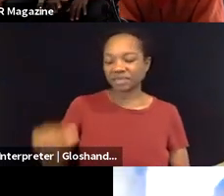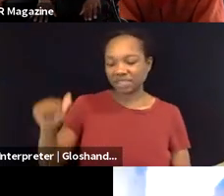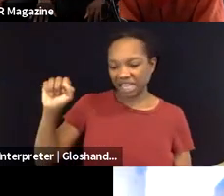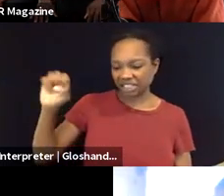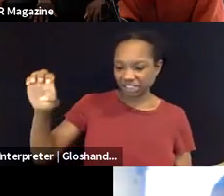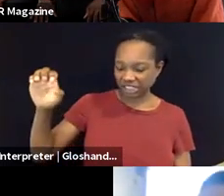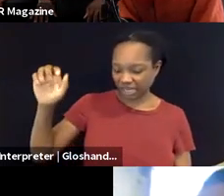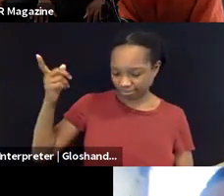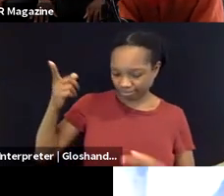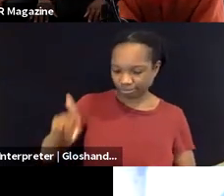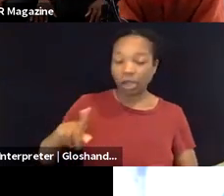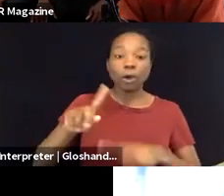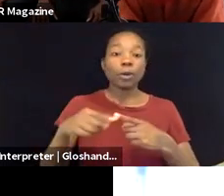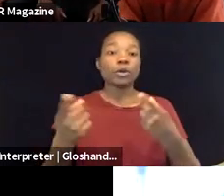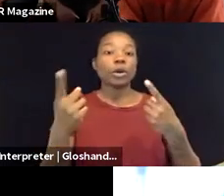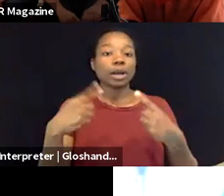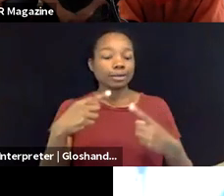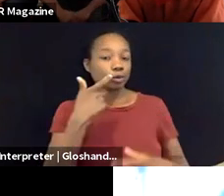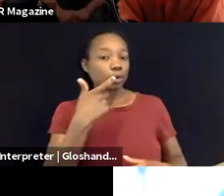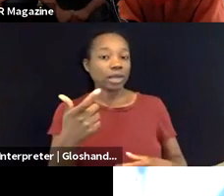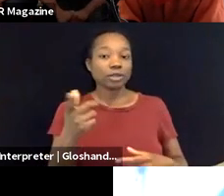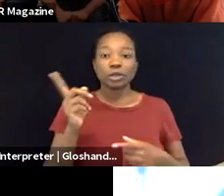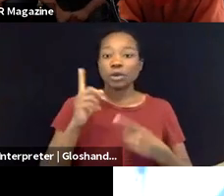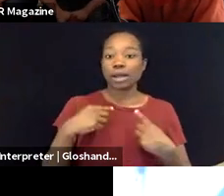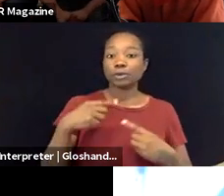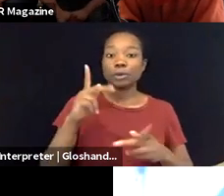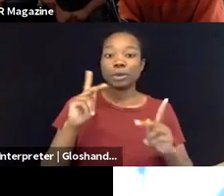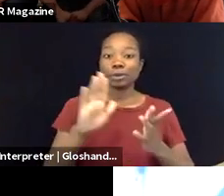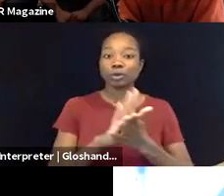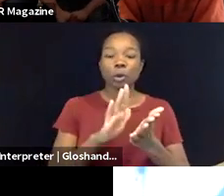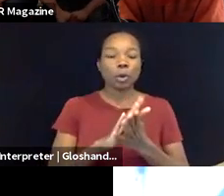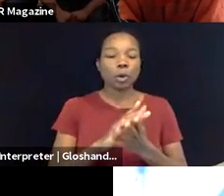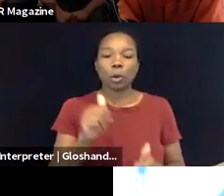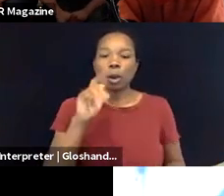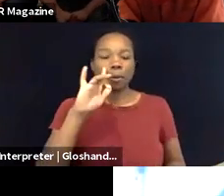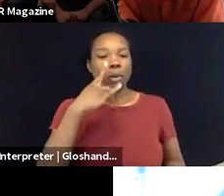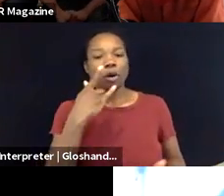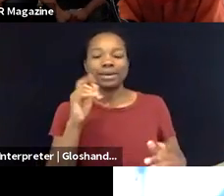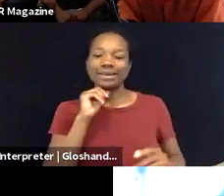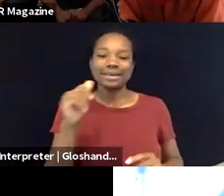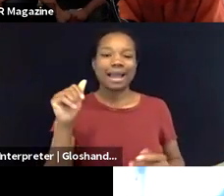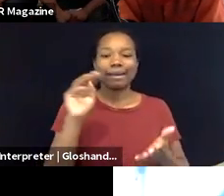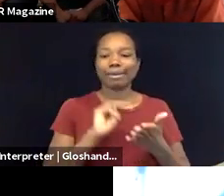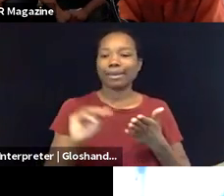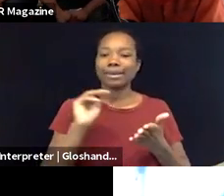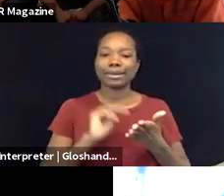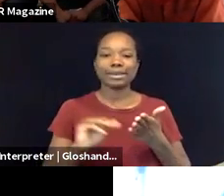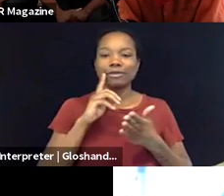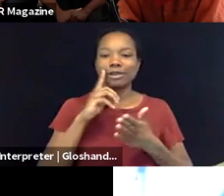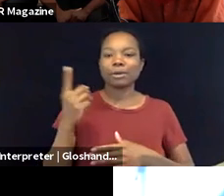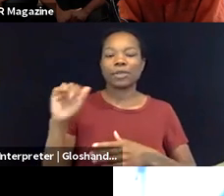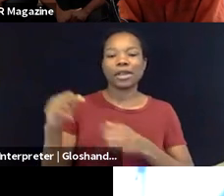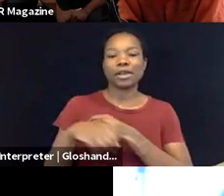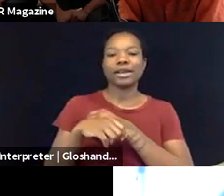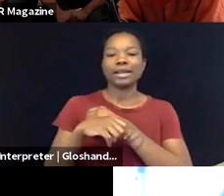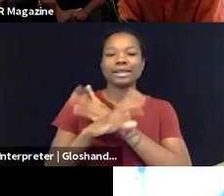to People's School, believe me, you won't be bored. It won't be a thesis in somebody's digital trash can. All love to all